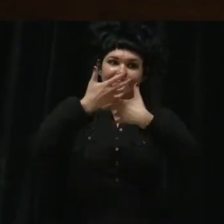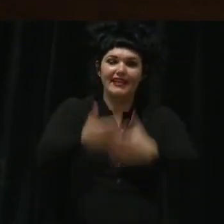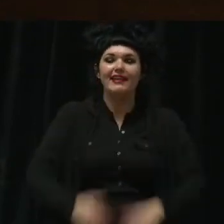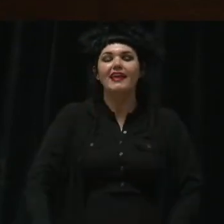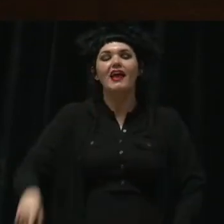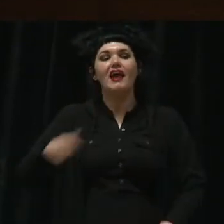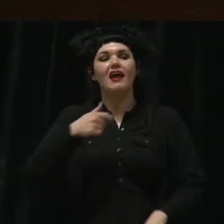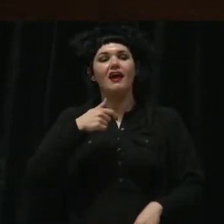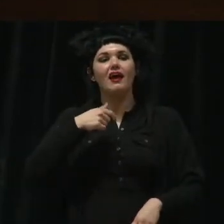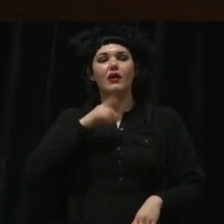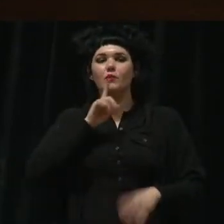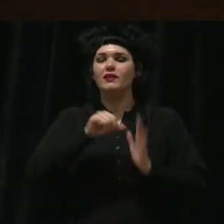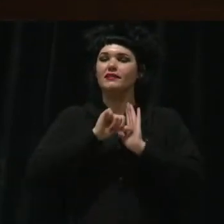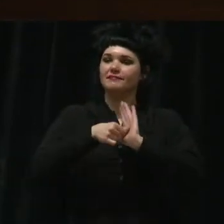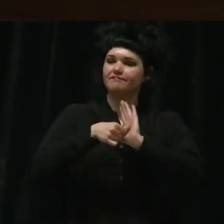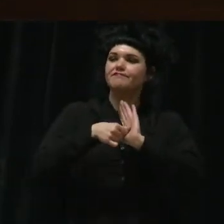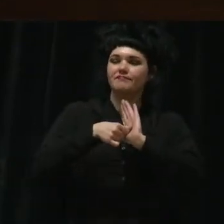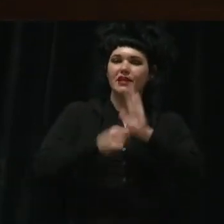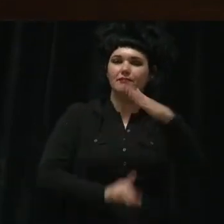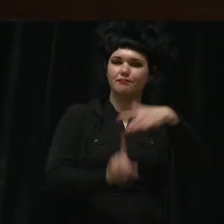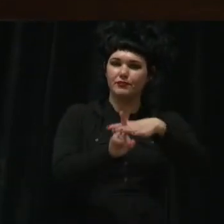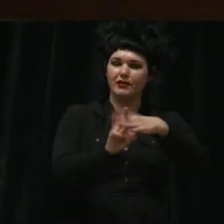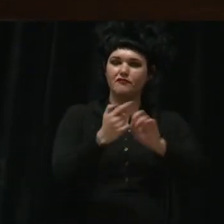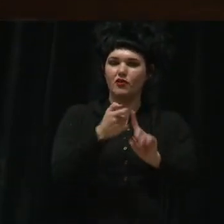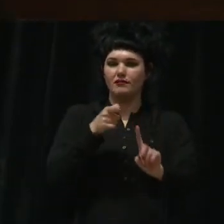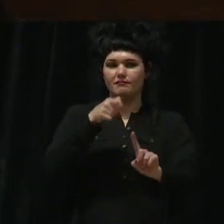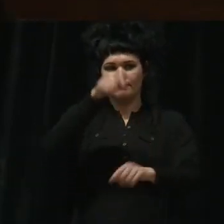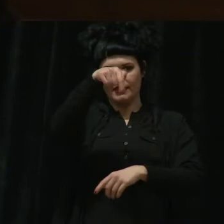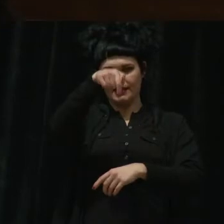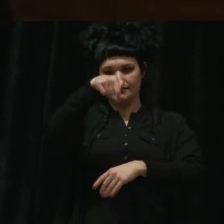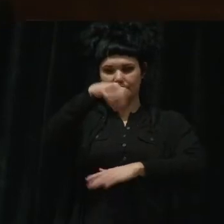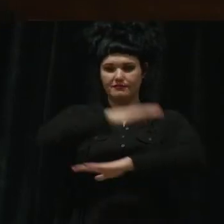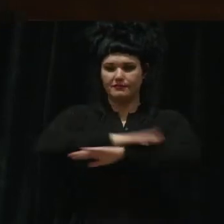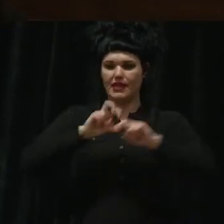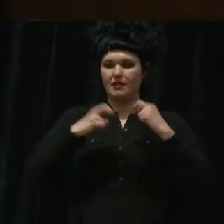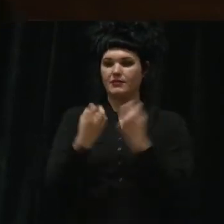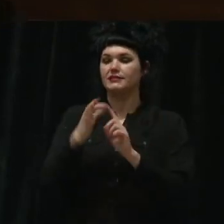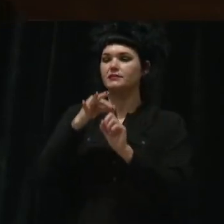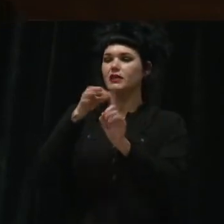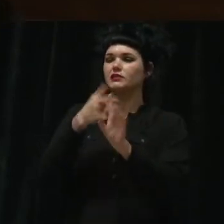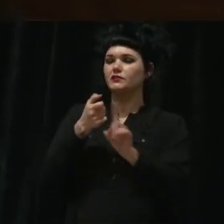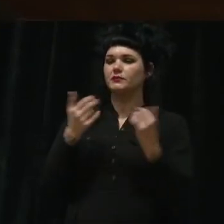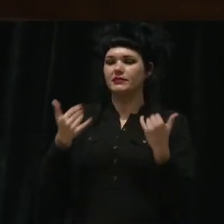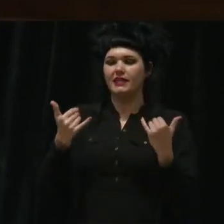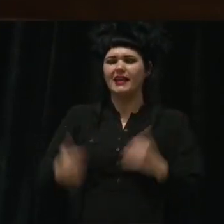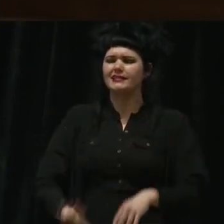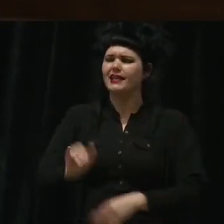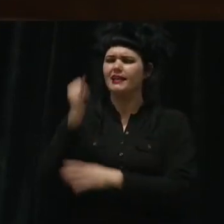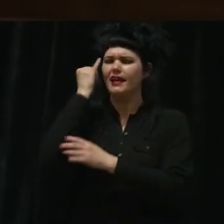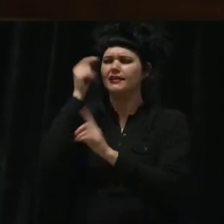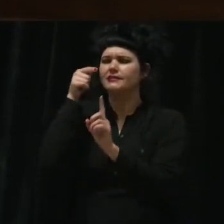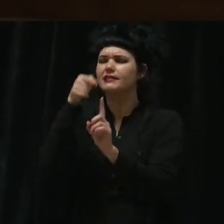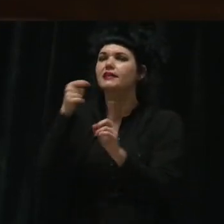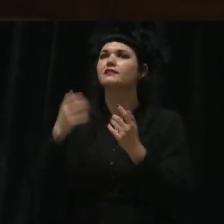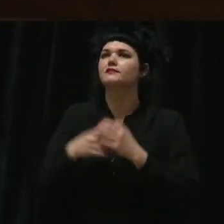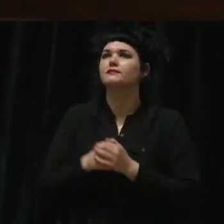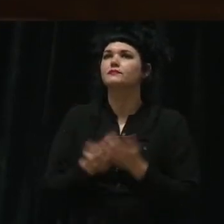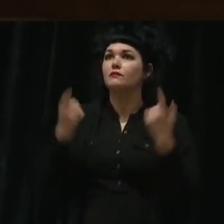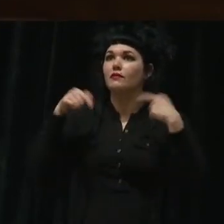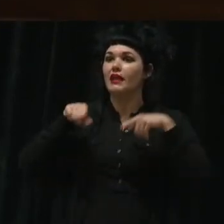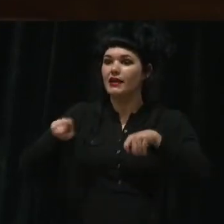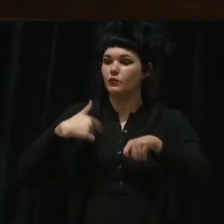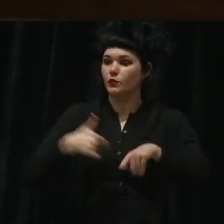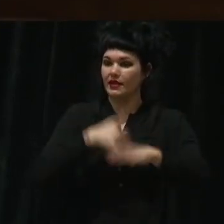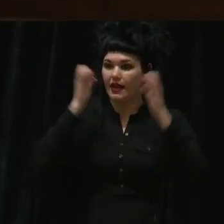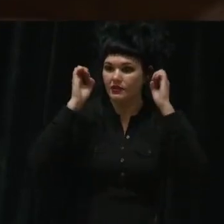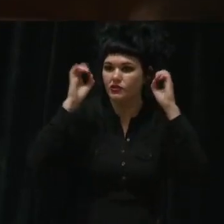a big highlight that came from this table, especially from today, is the idea of as we're educating the